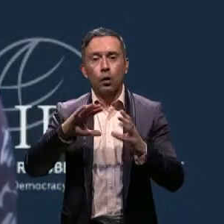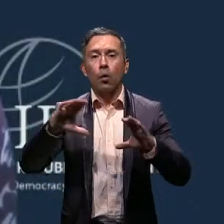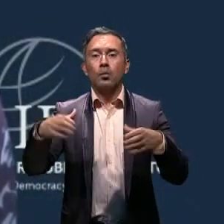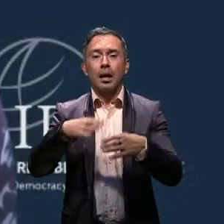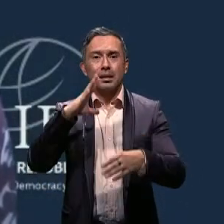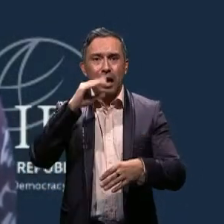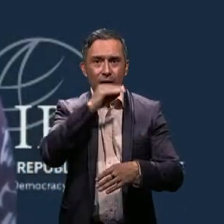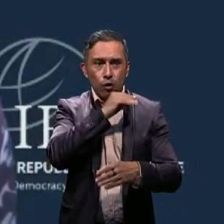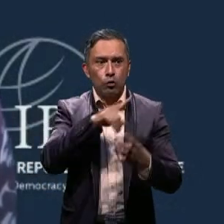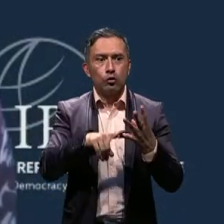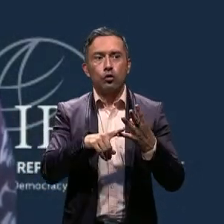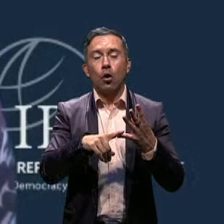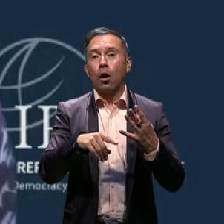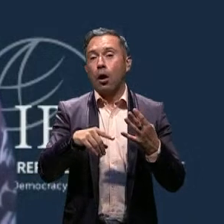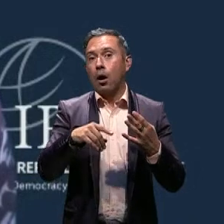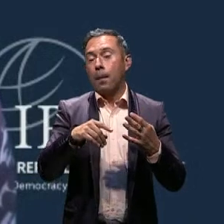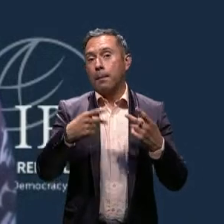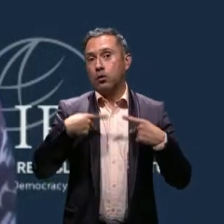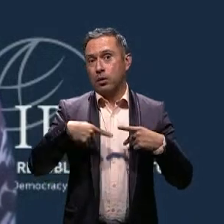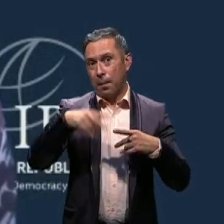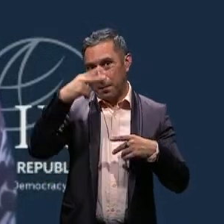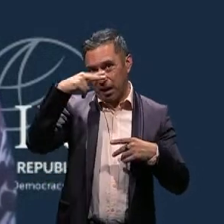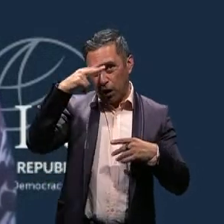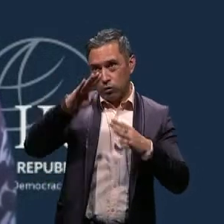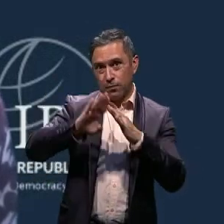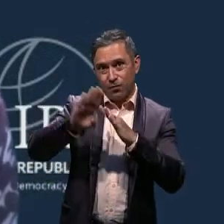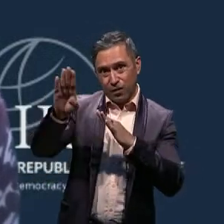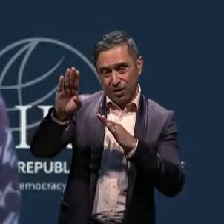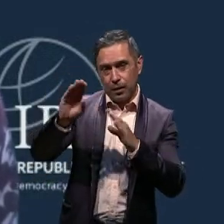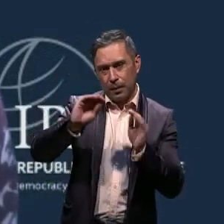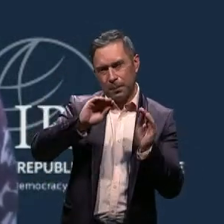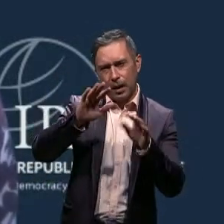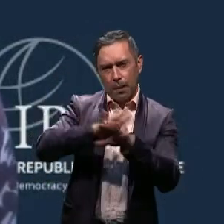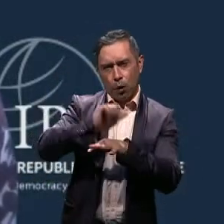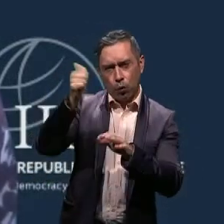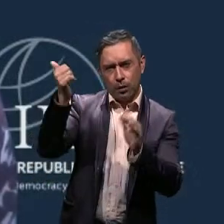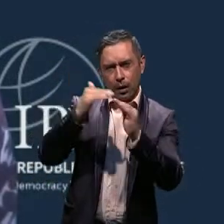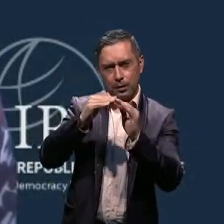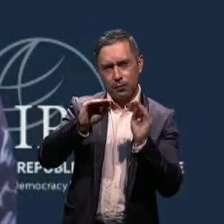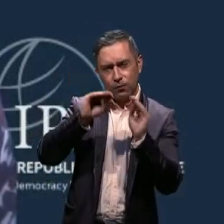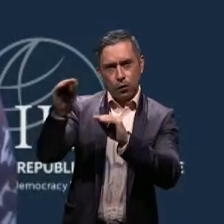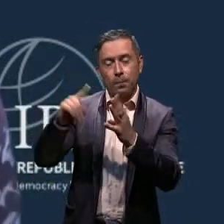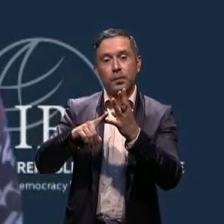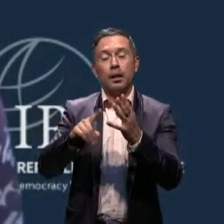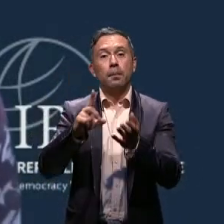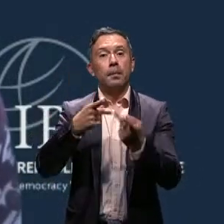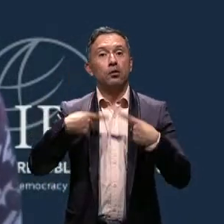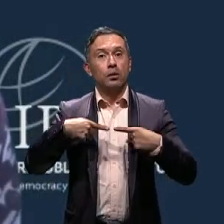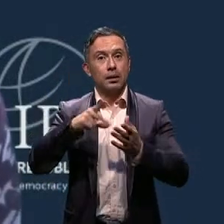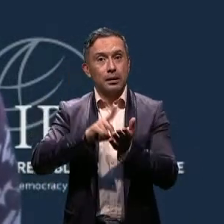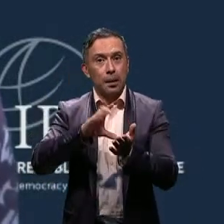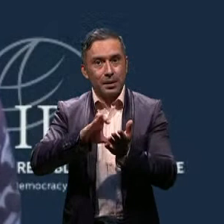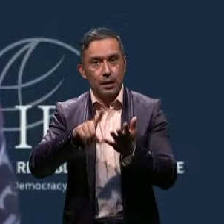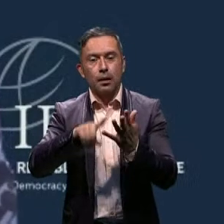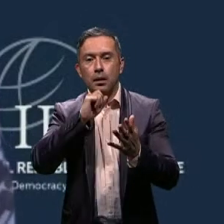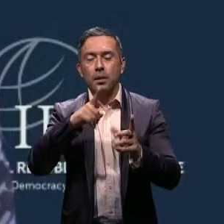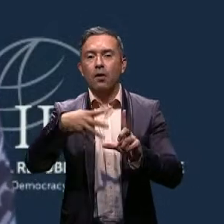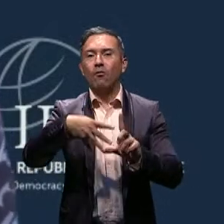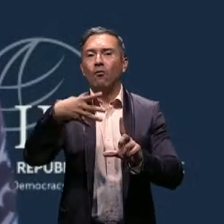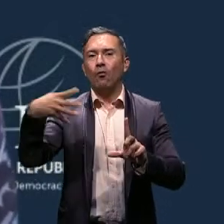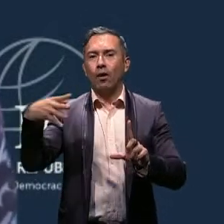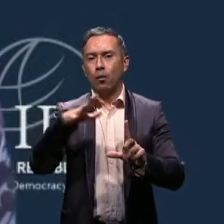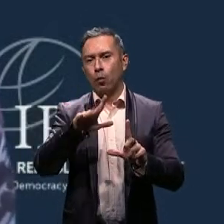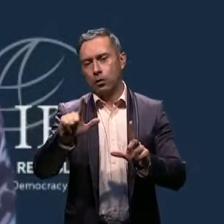models, Afro communities, Mexican migrants, and sexual